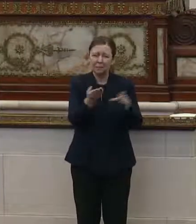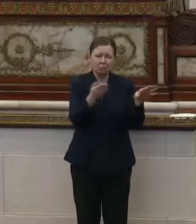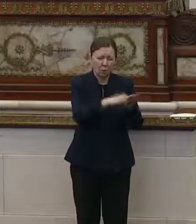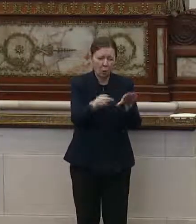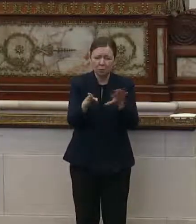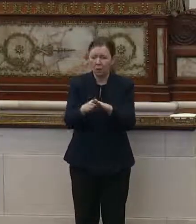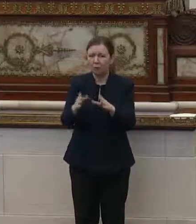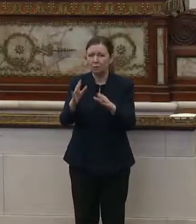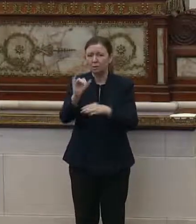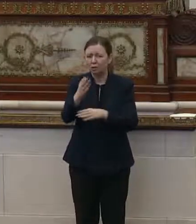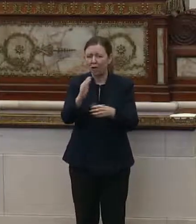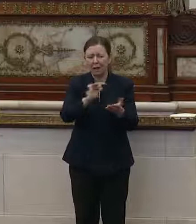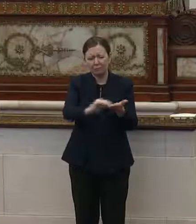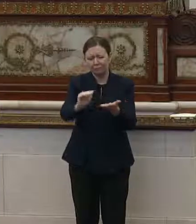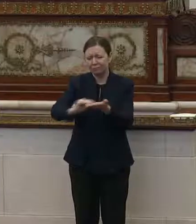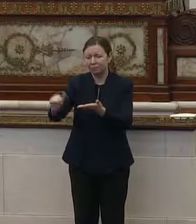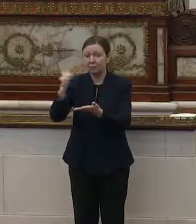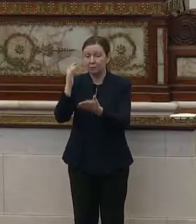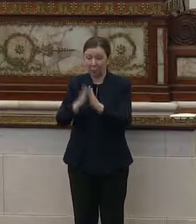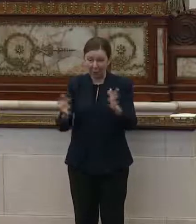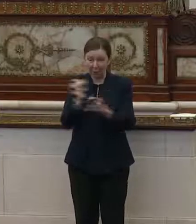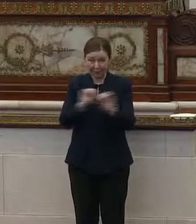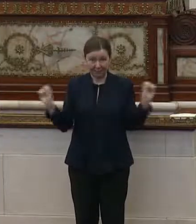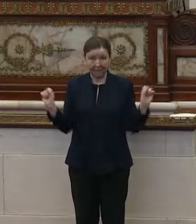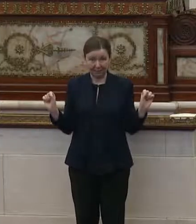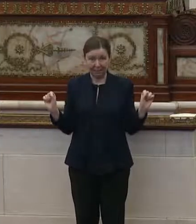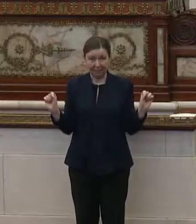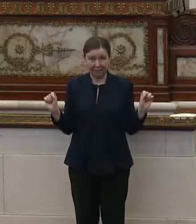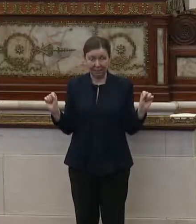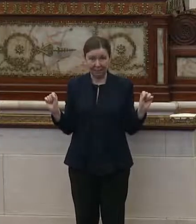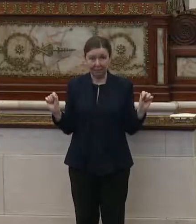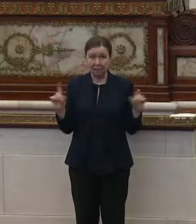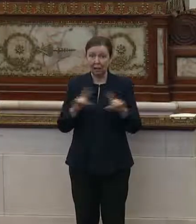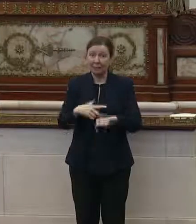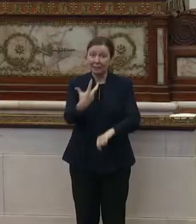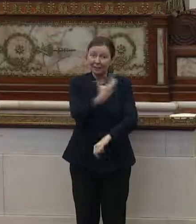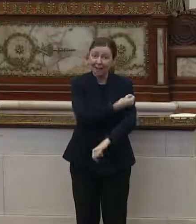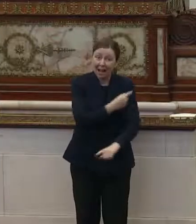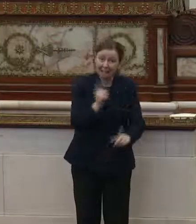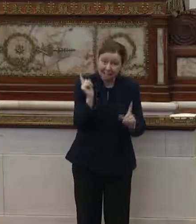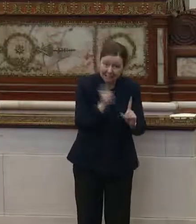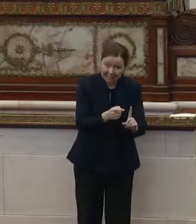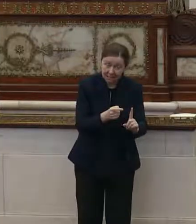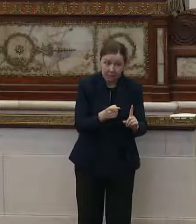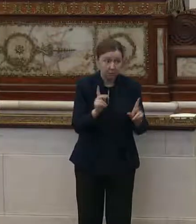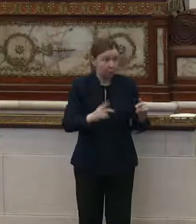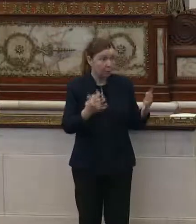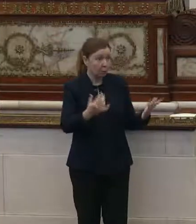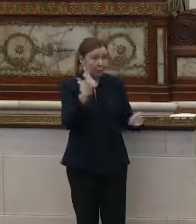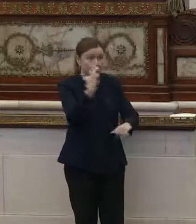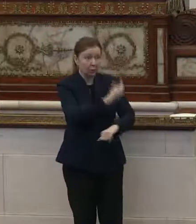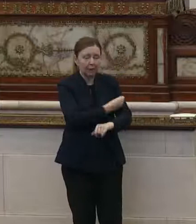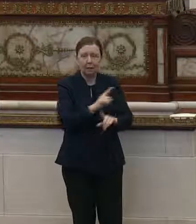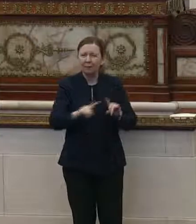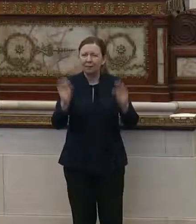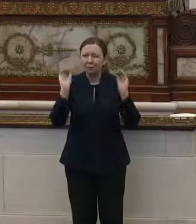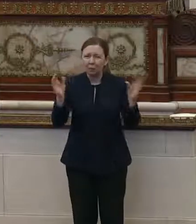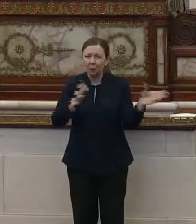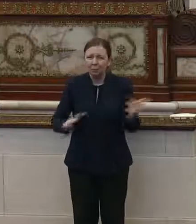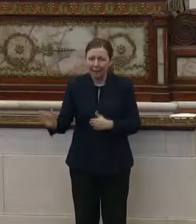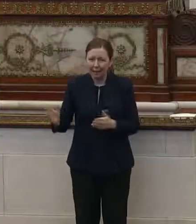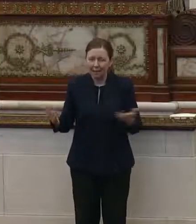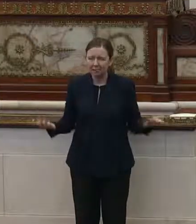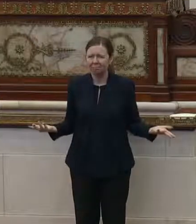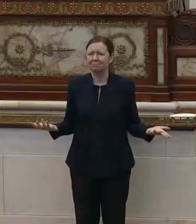jobs, all of that in the name of public safety, the vaccines is what everybody's waiting for. There's no distribution plan.